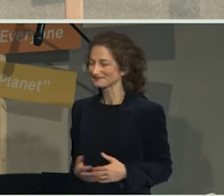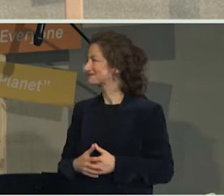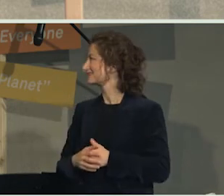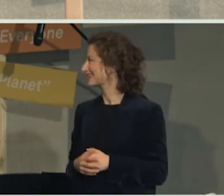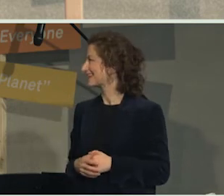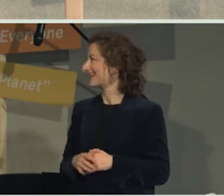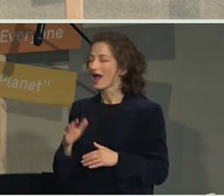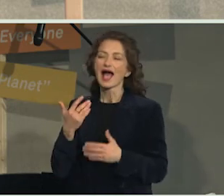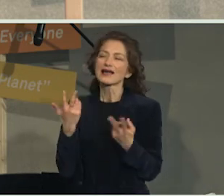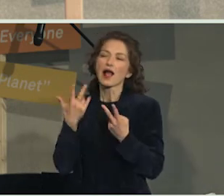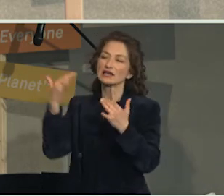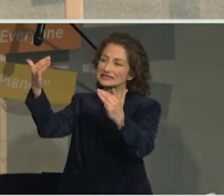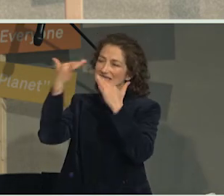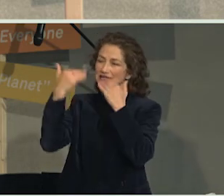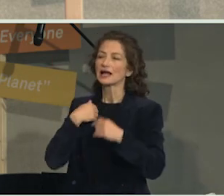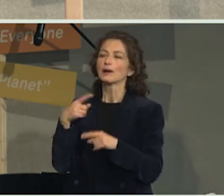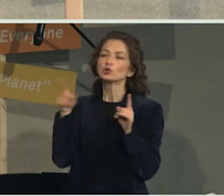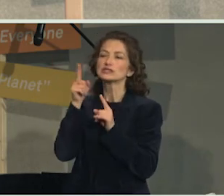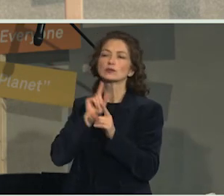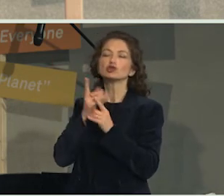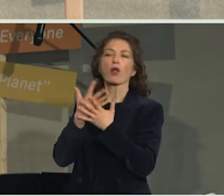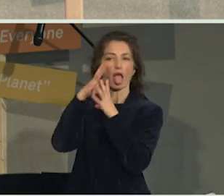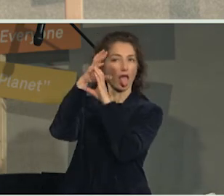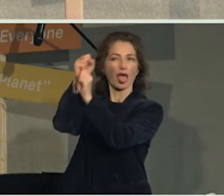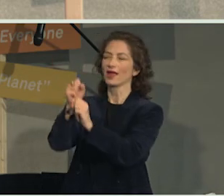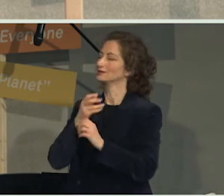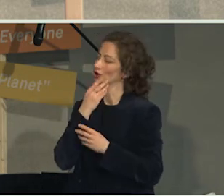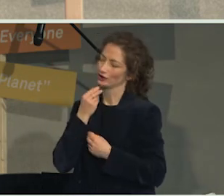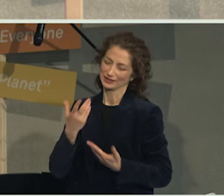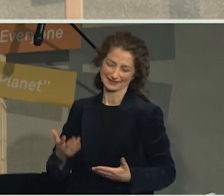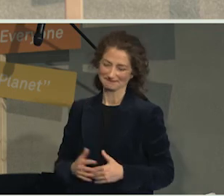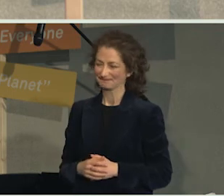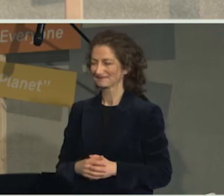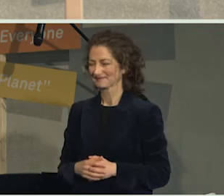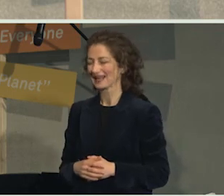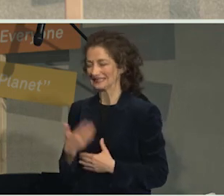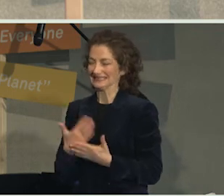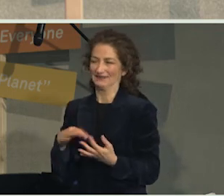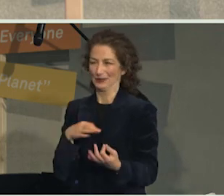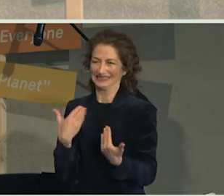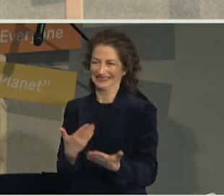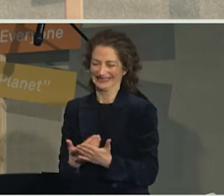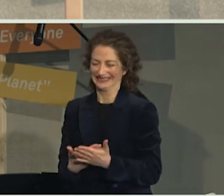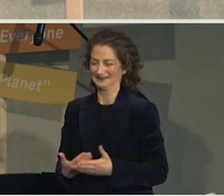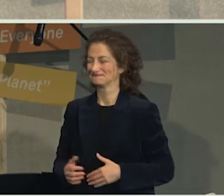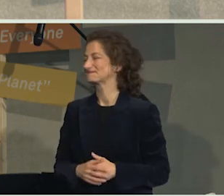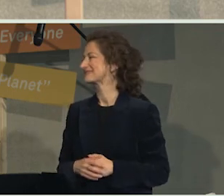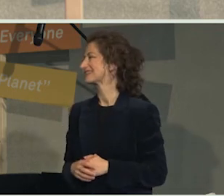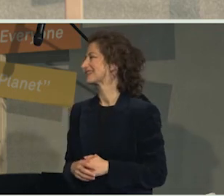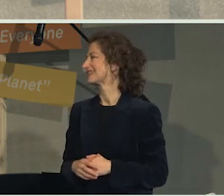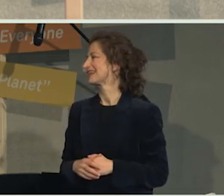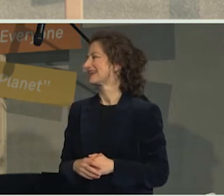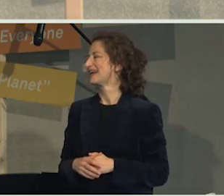sound anything like that. So they took the violin away from me and told me not to